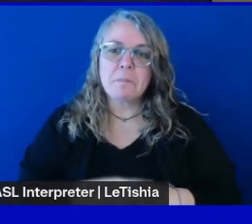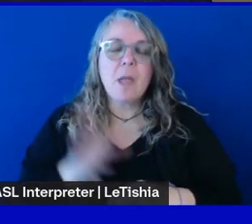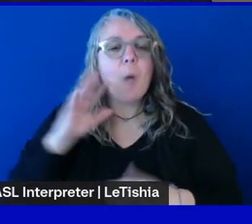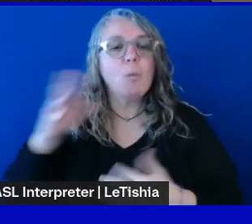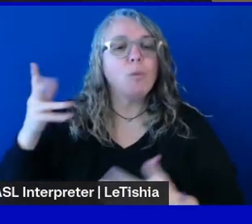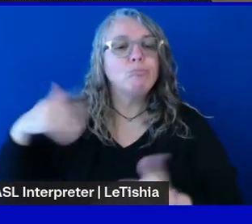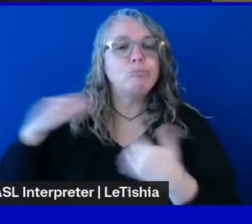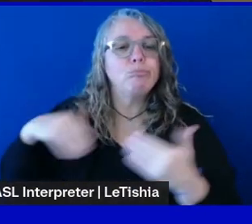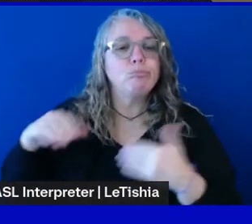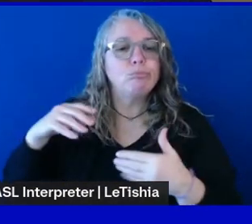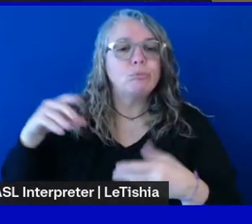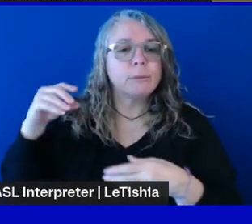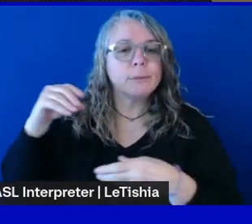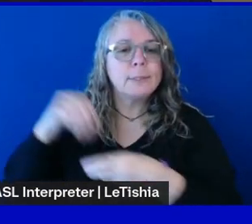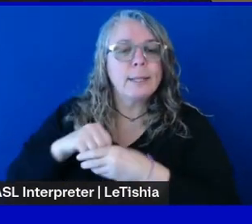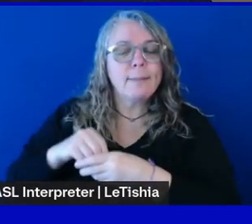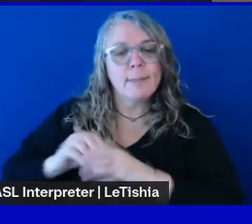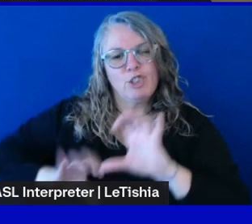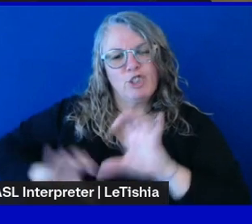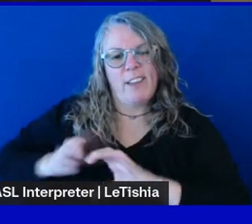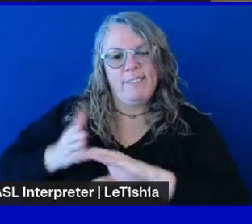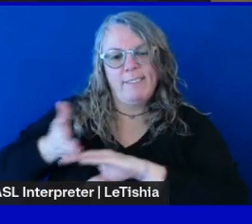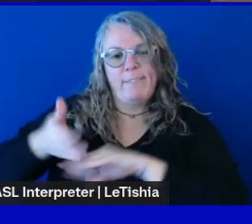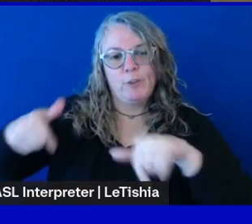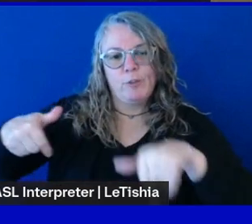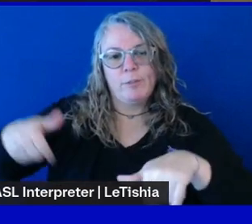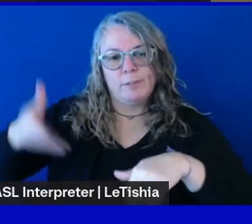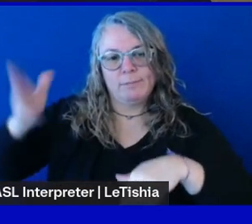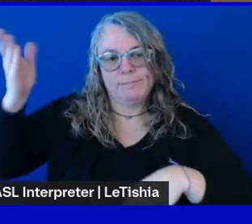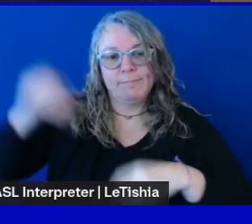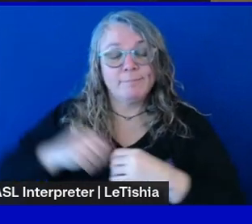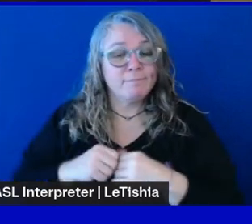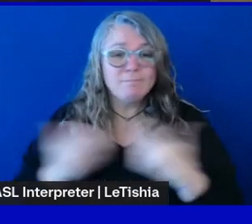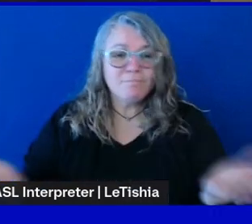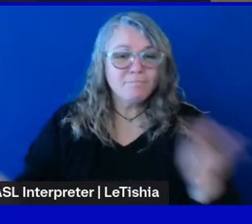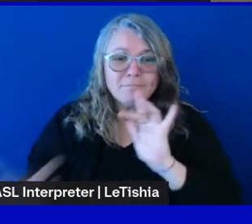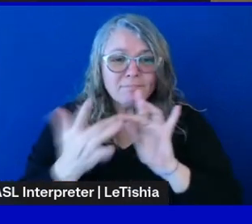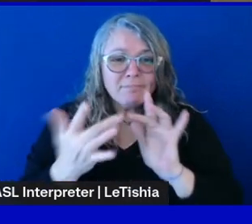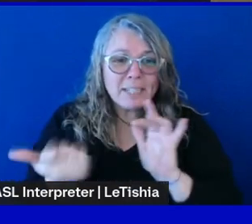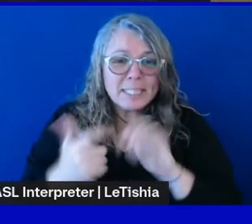in the chat afterwards, and feel free to reach out. Thank you.